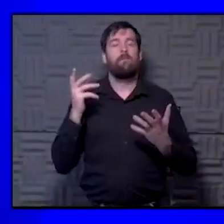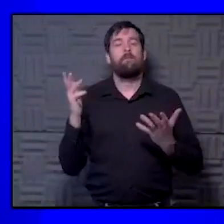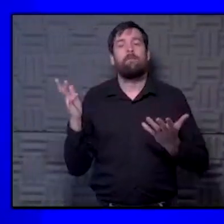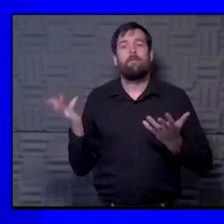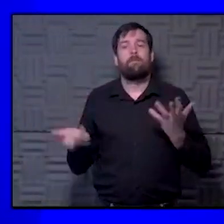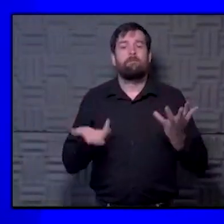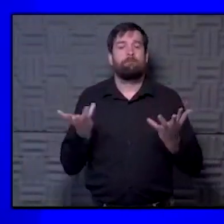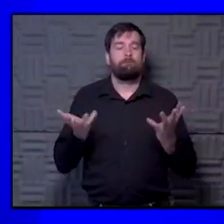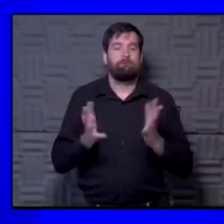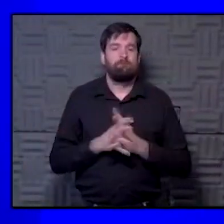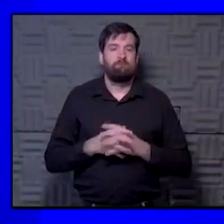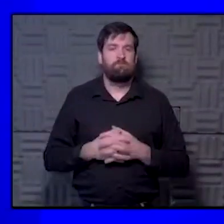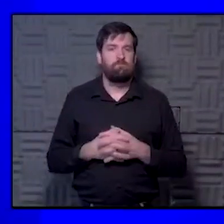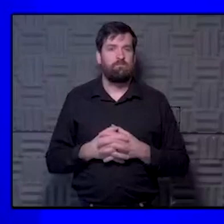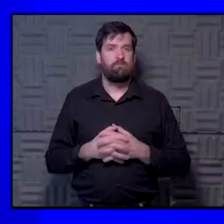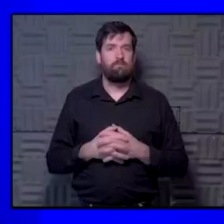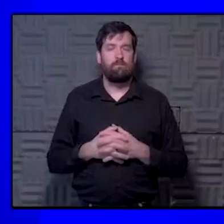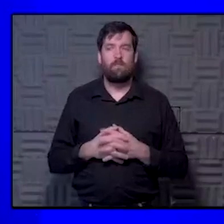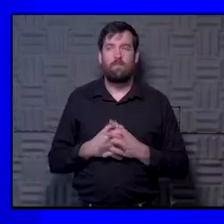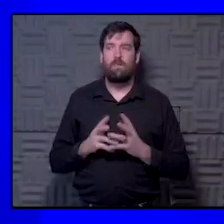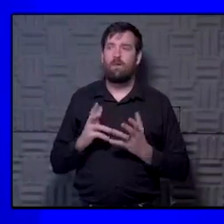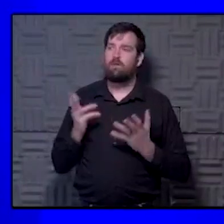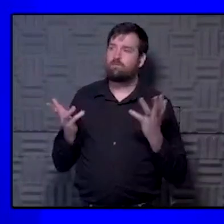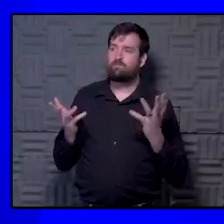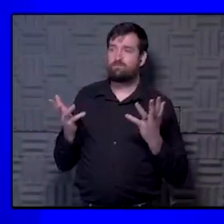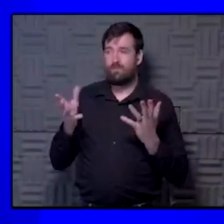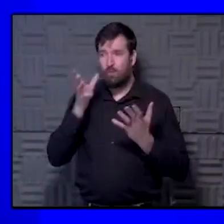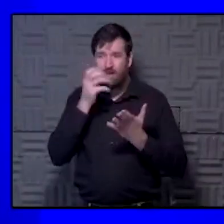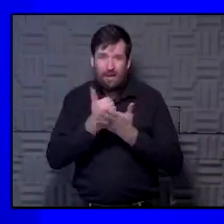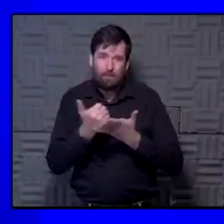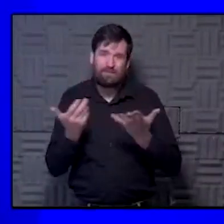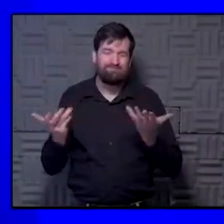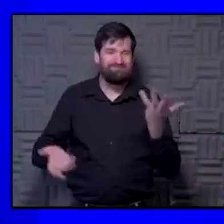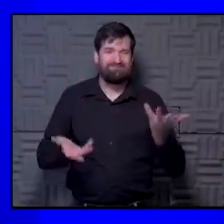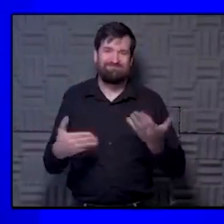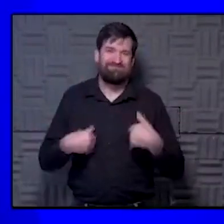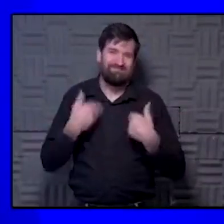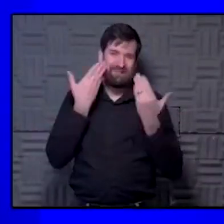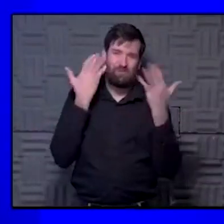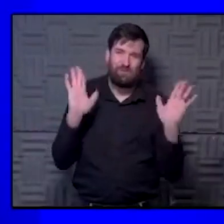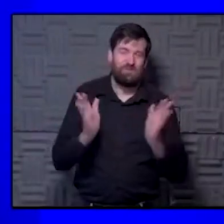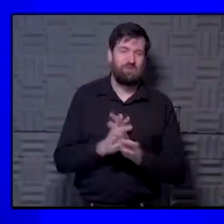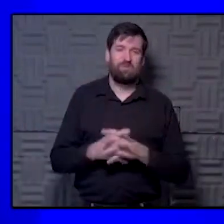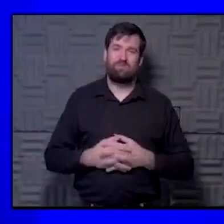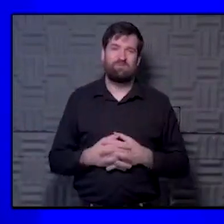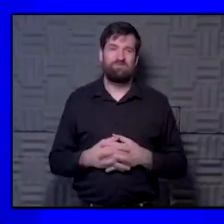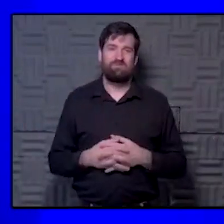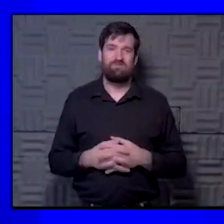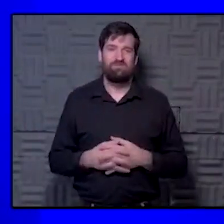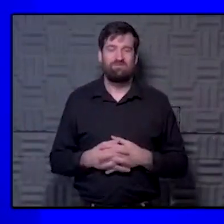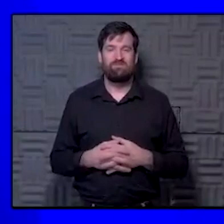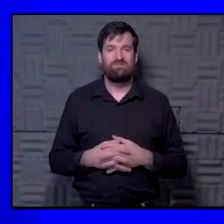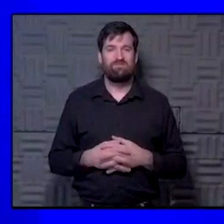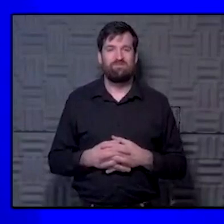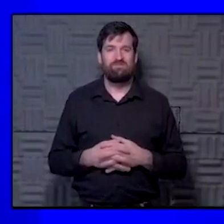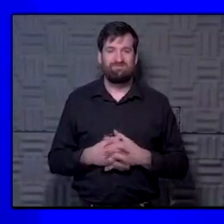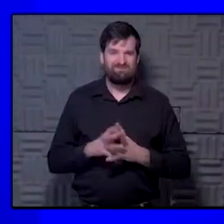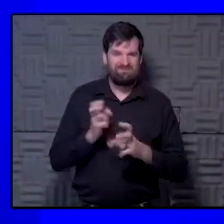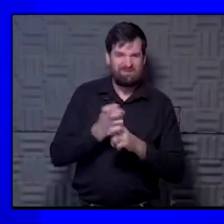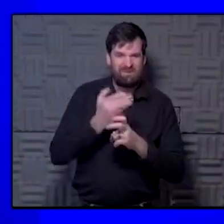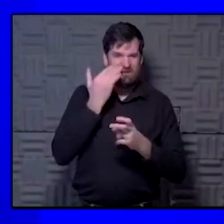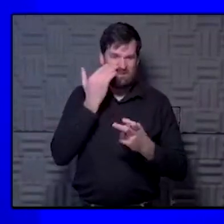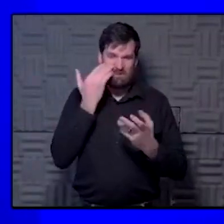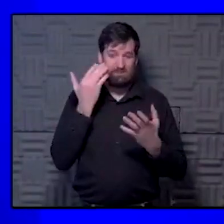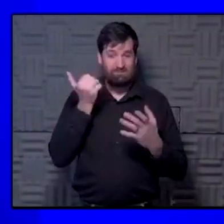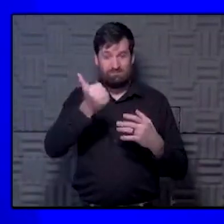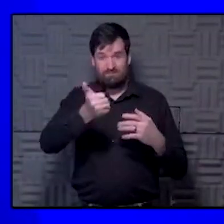so there are, will it help? I don't know. I mean, it's hard to know if you're going to be one of